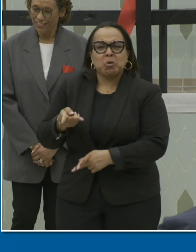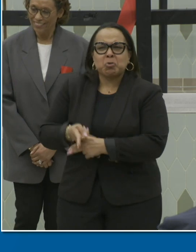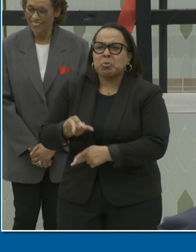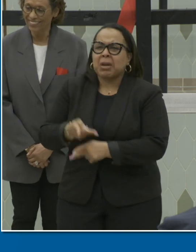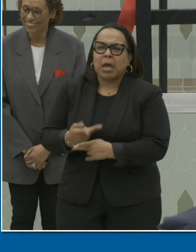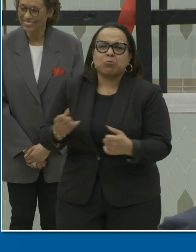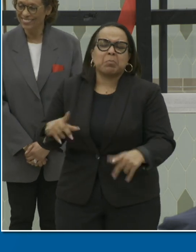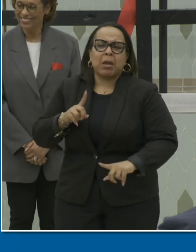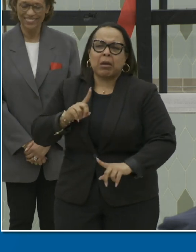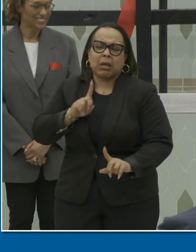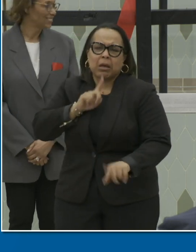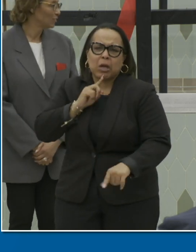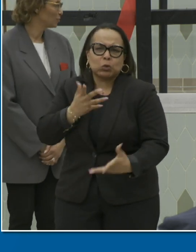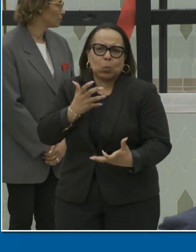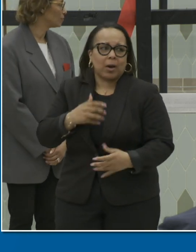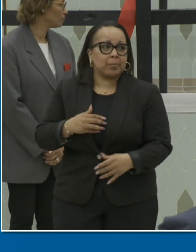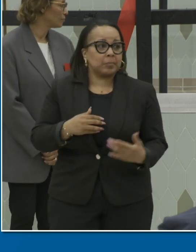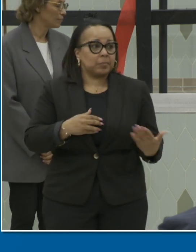handle as many as you want.